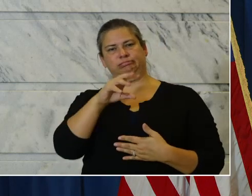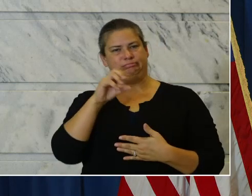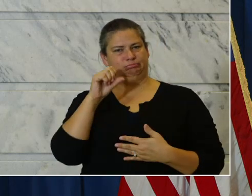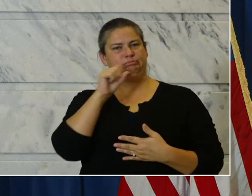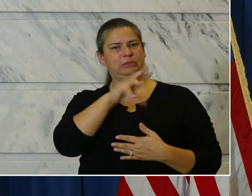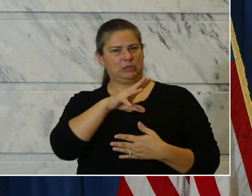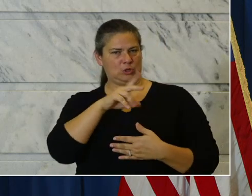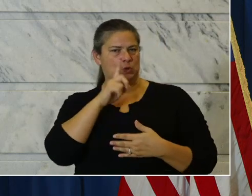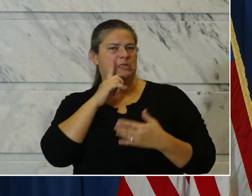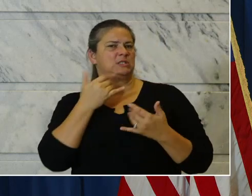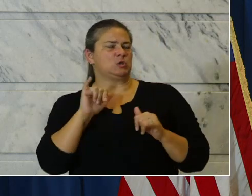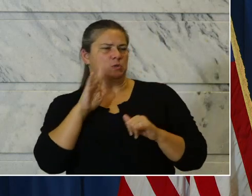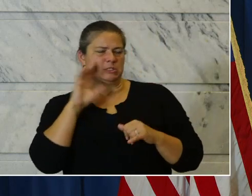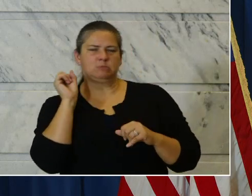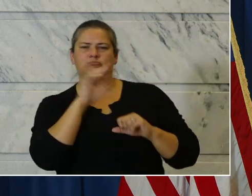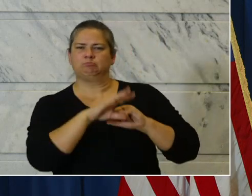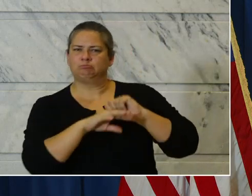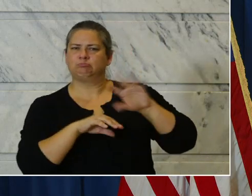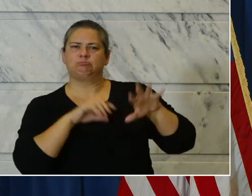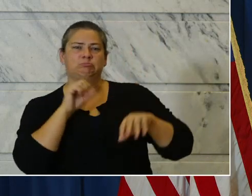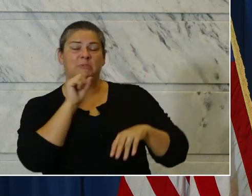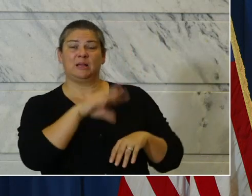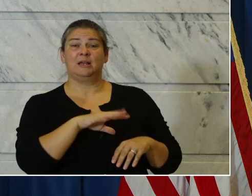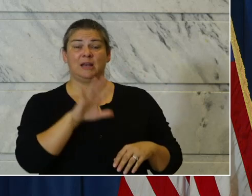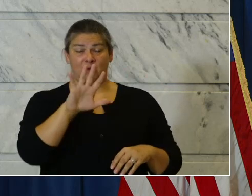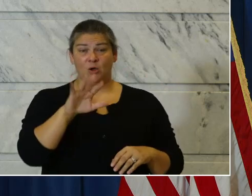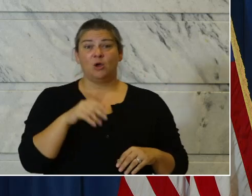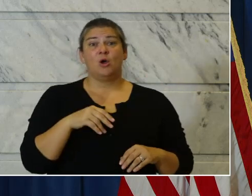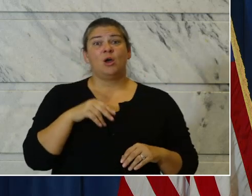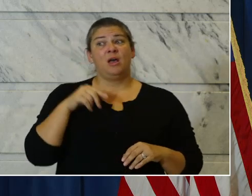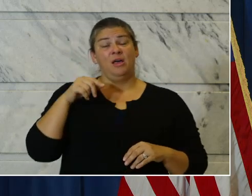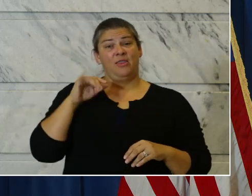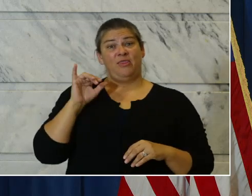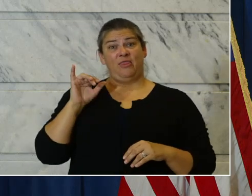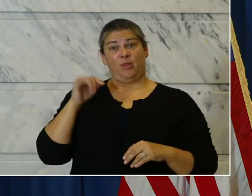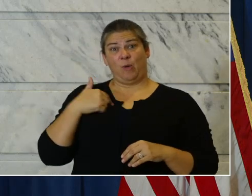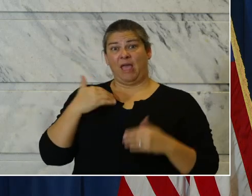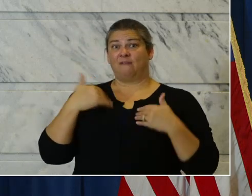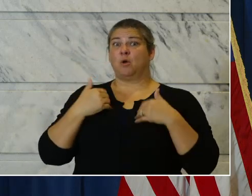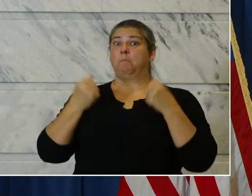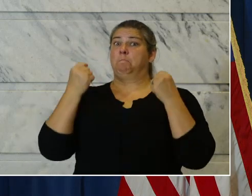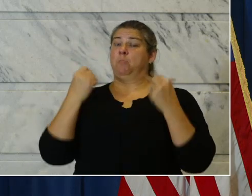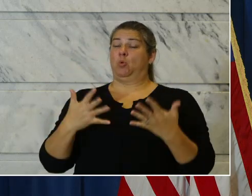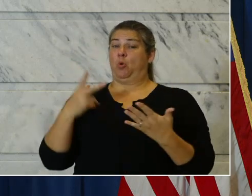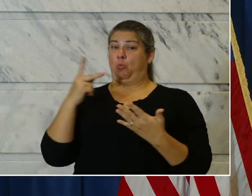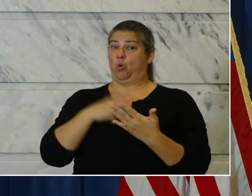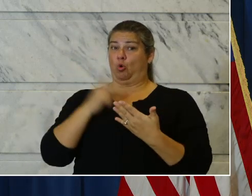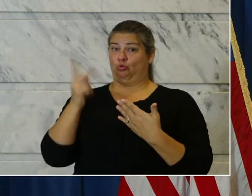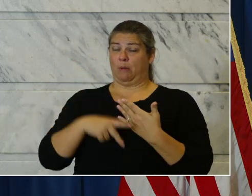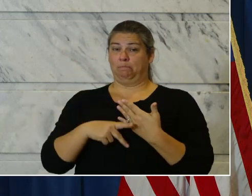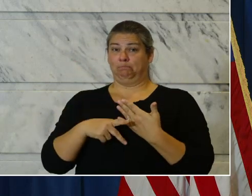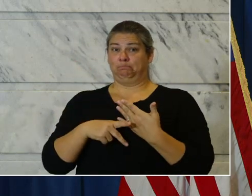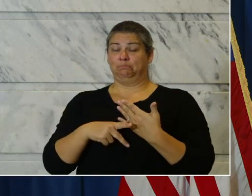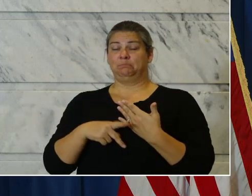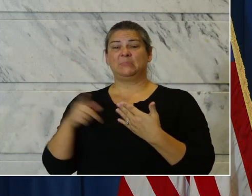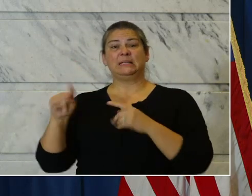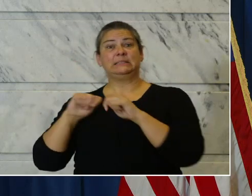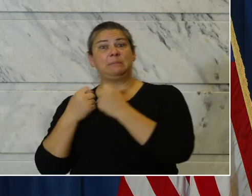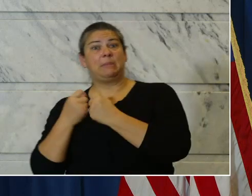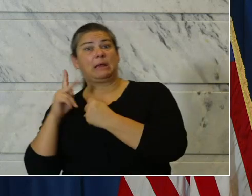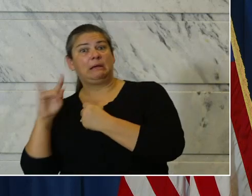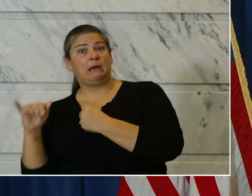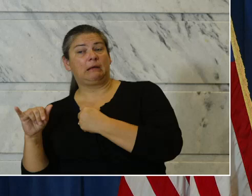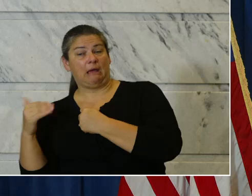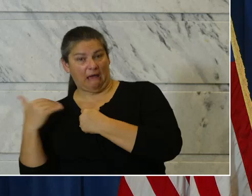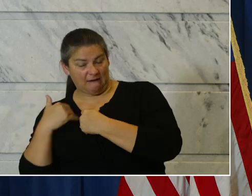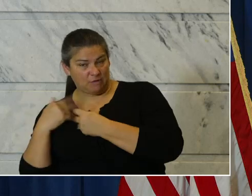to increase. I want to remind you, this is only one of a number of programs. Team Kentucky Fund doing one. HUD